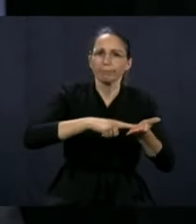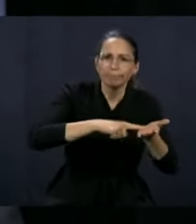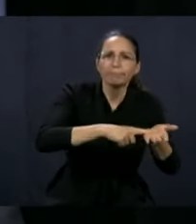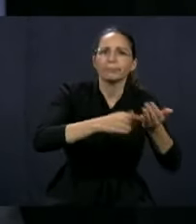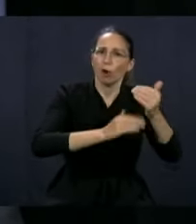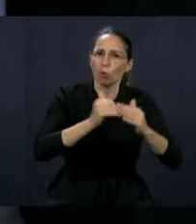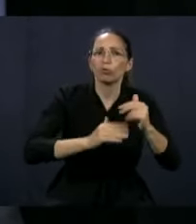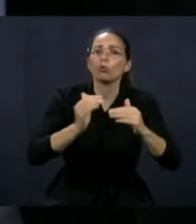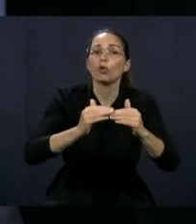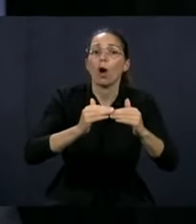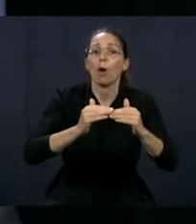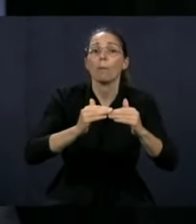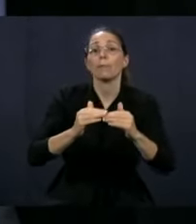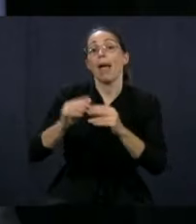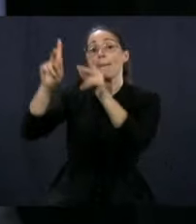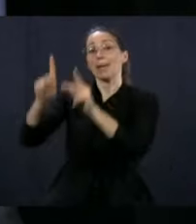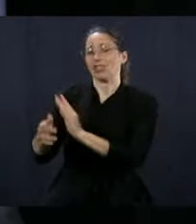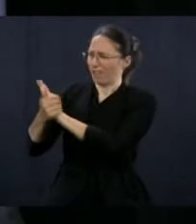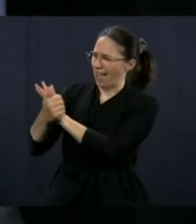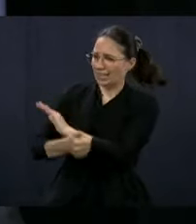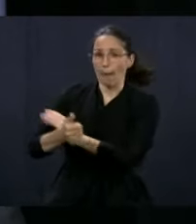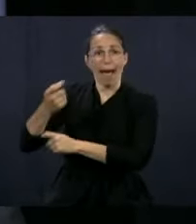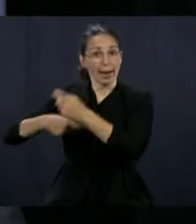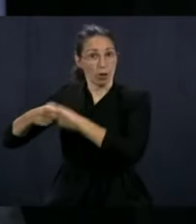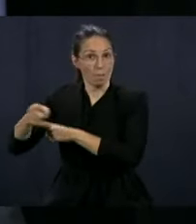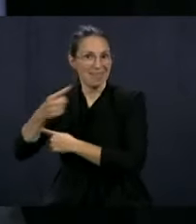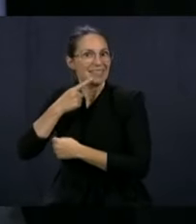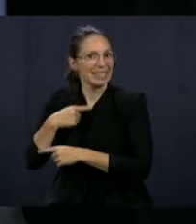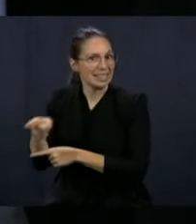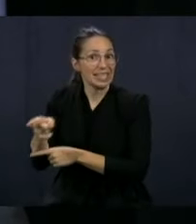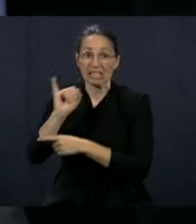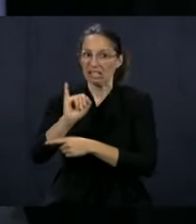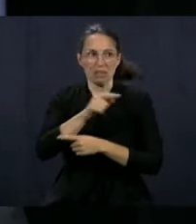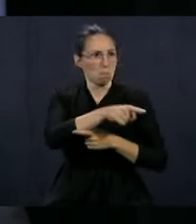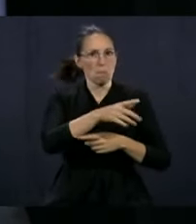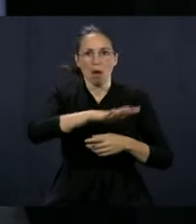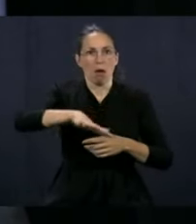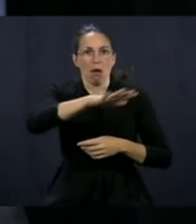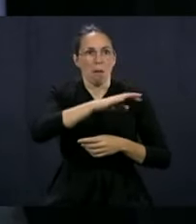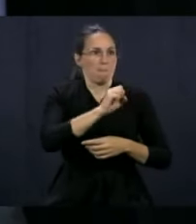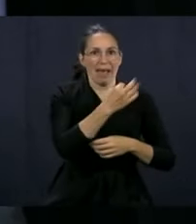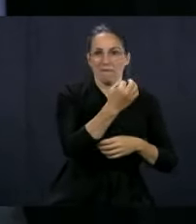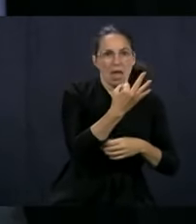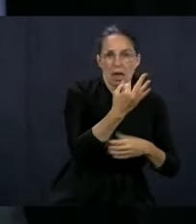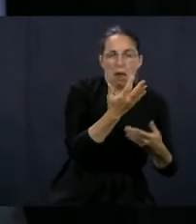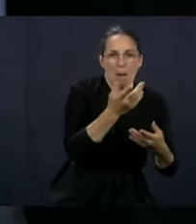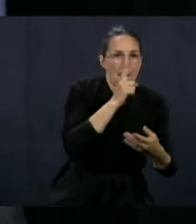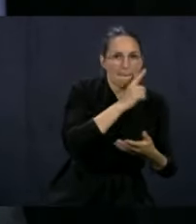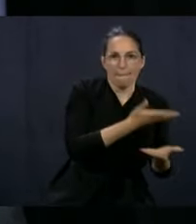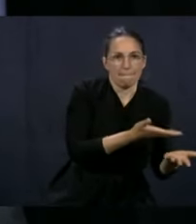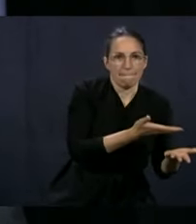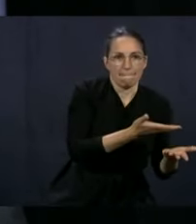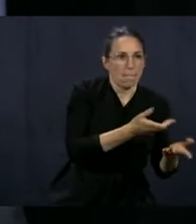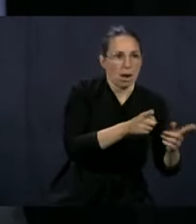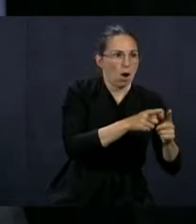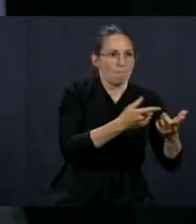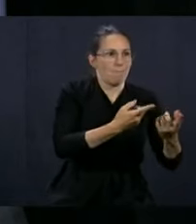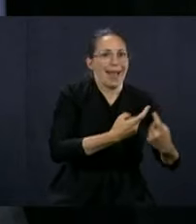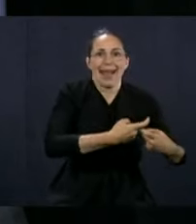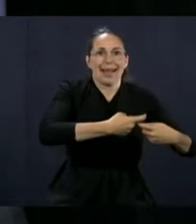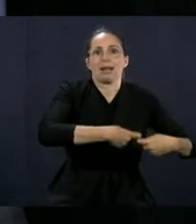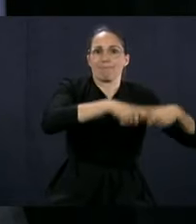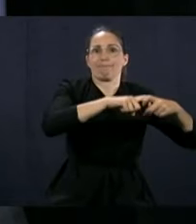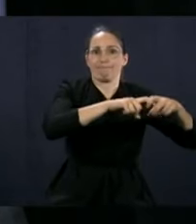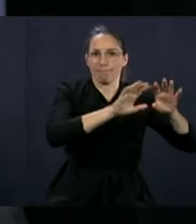that all economists will say so. When the private sector isn't there, it's up to the public